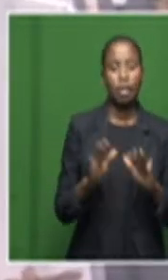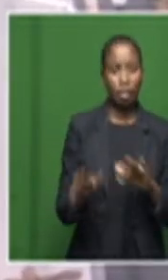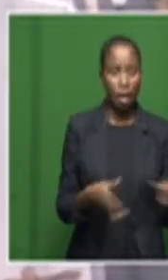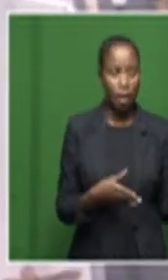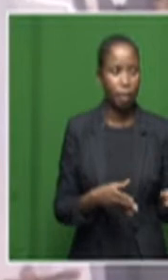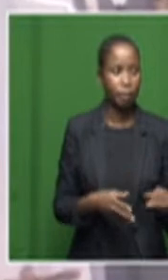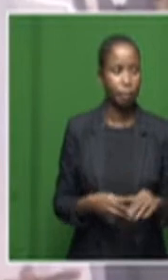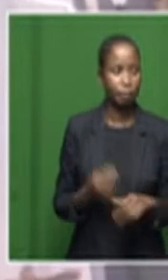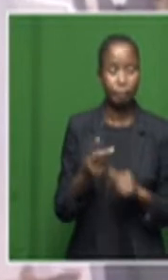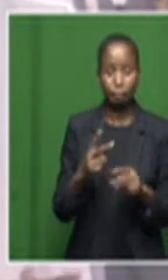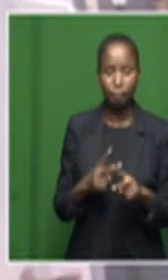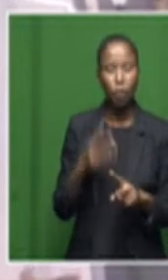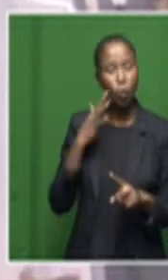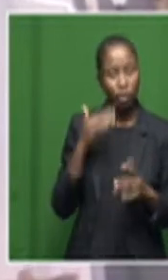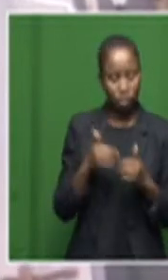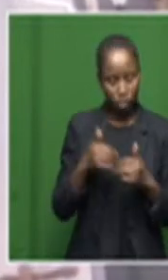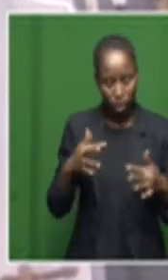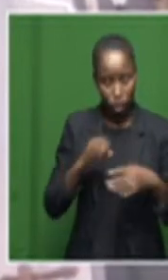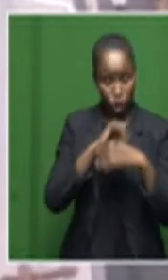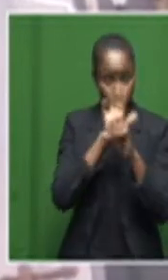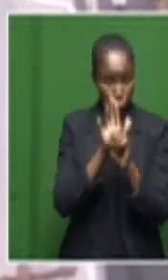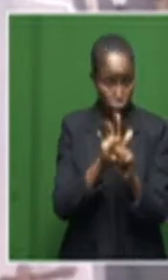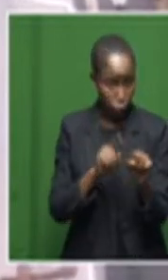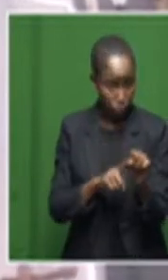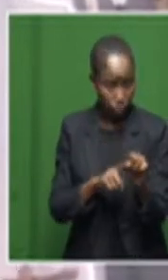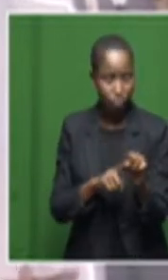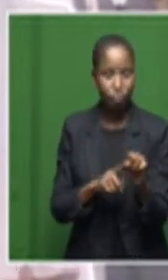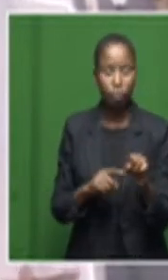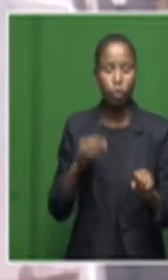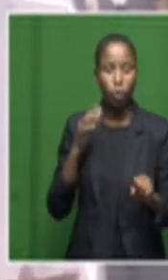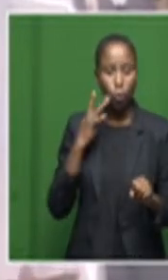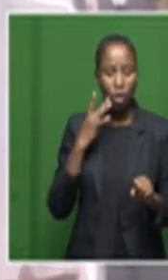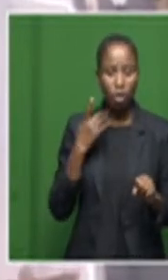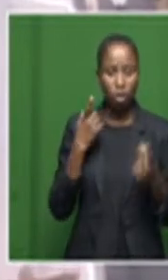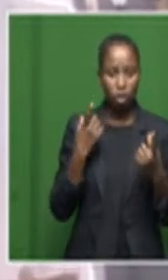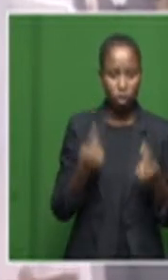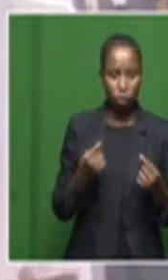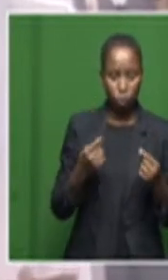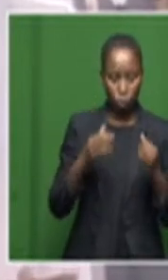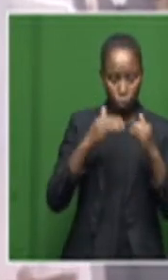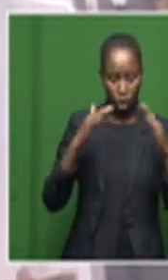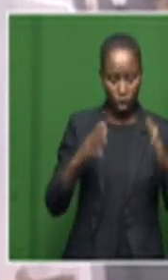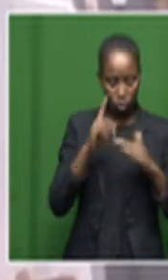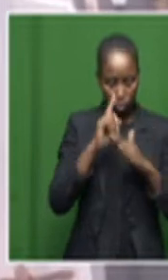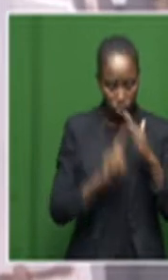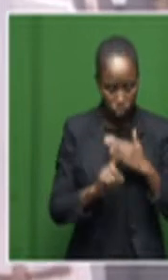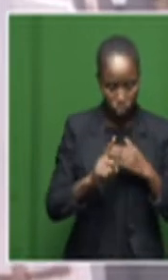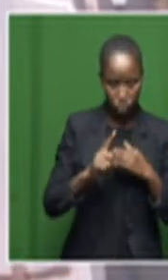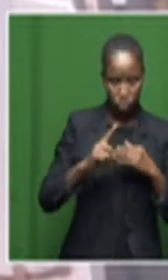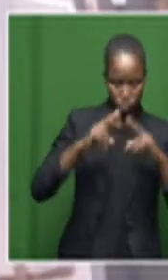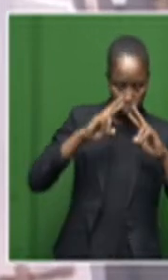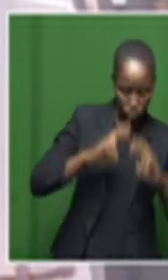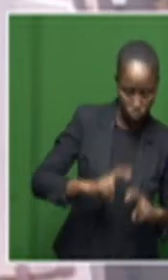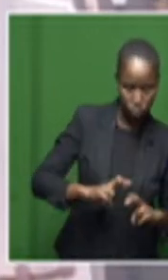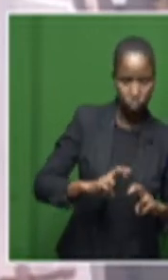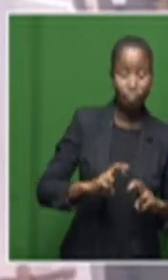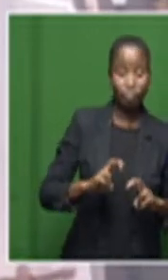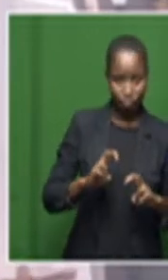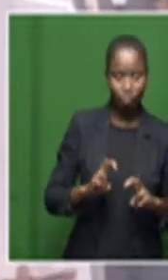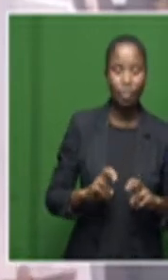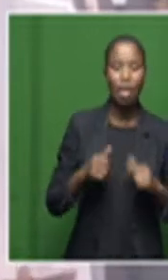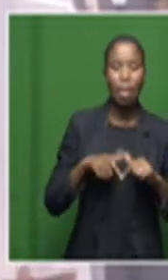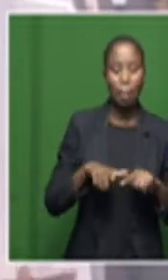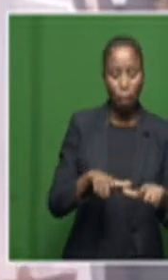of, in the beginning of COVID, during the household screening, Honorable Minister, in Limpopo, we